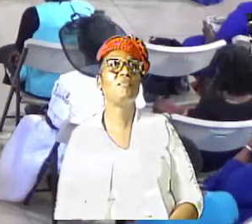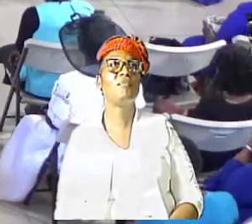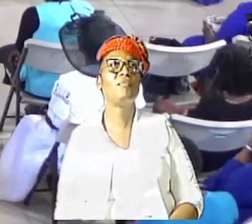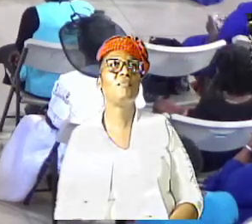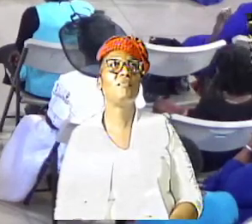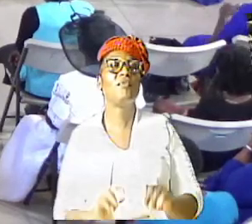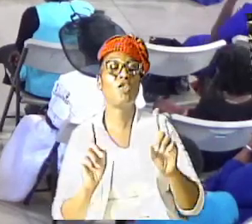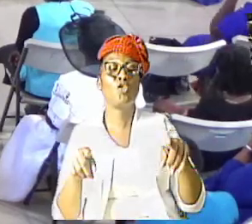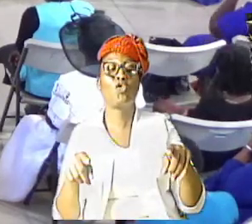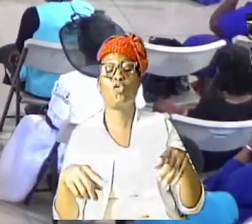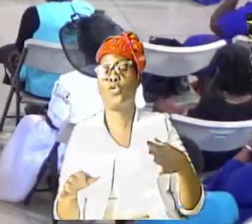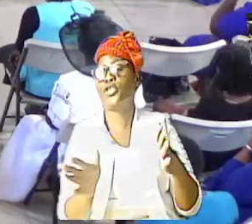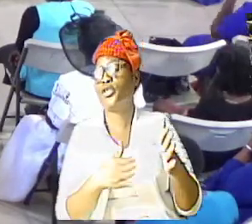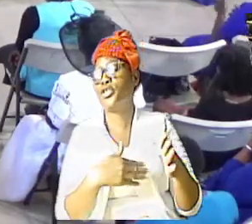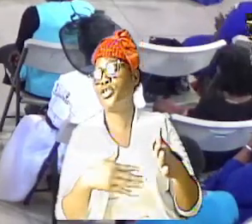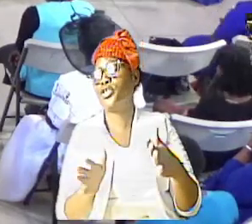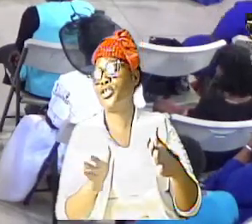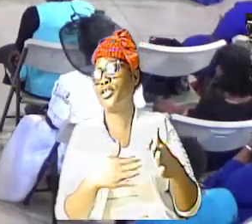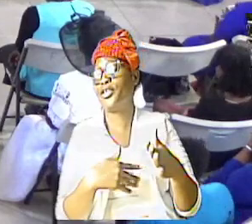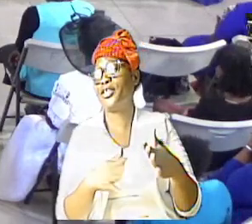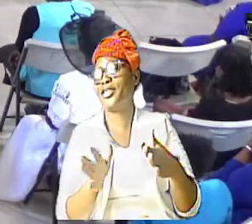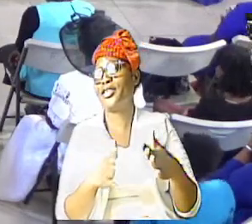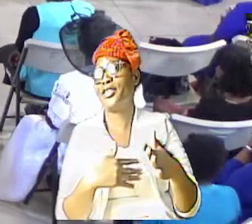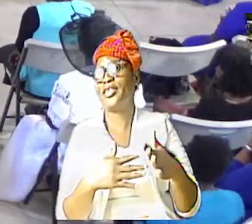going to sing.